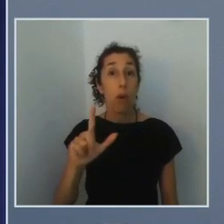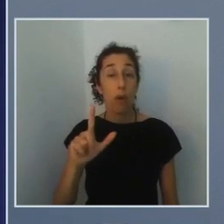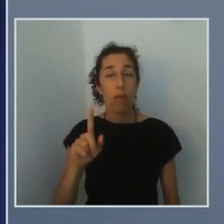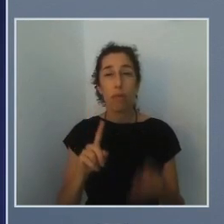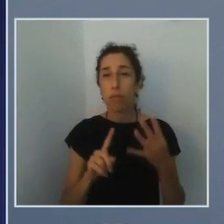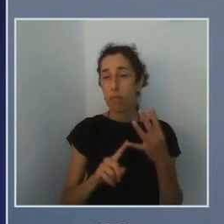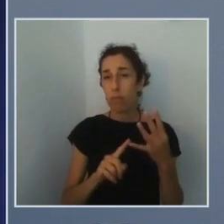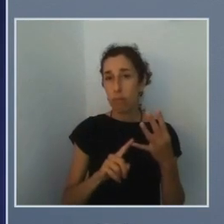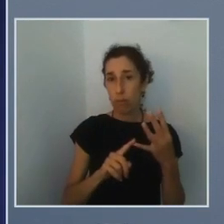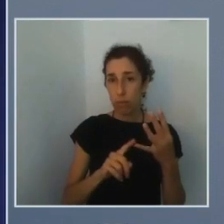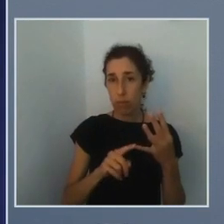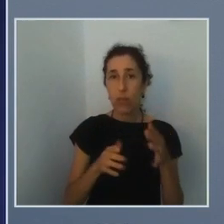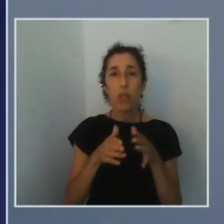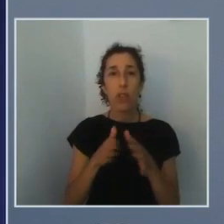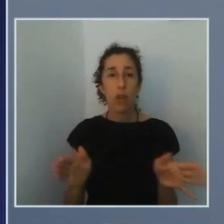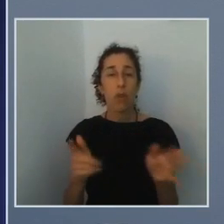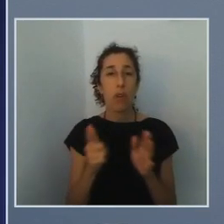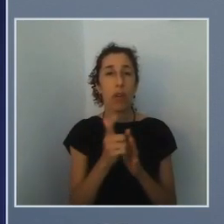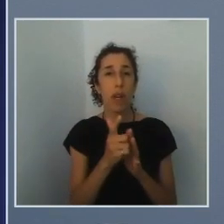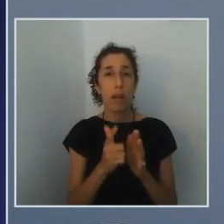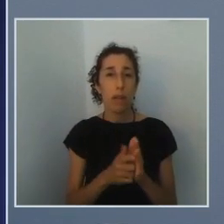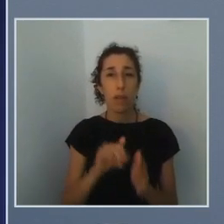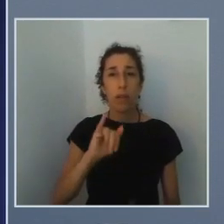Counsel, John Fraser.